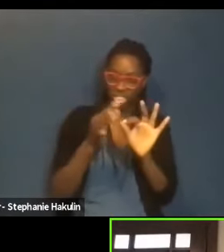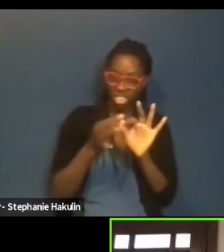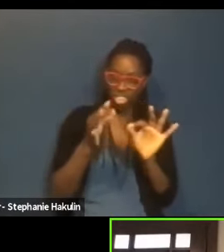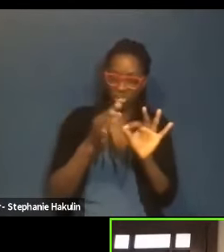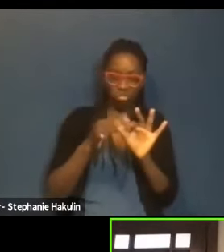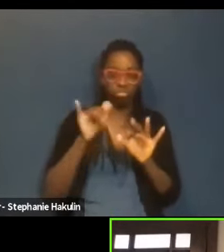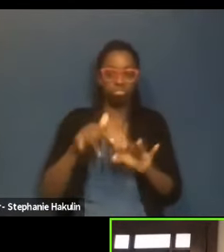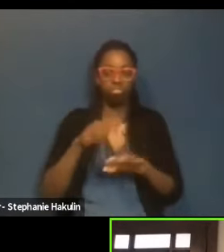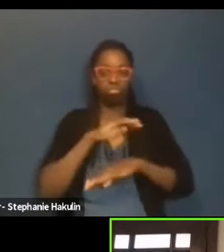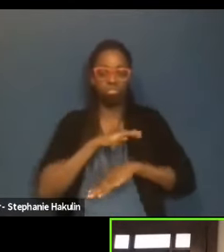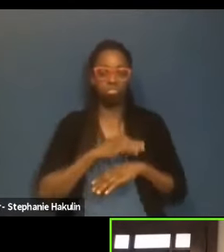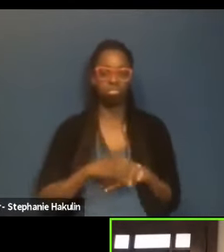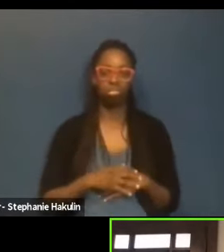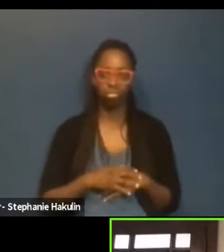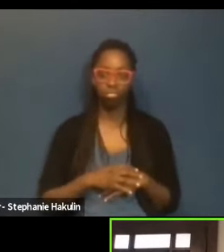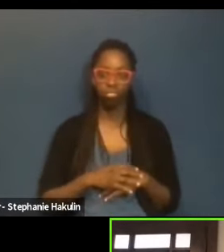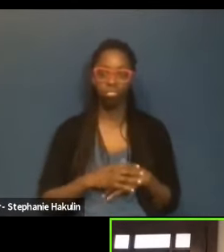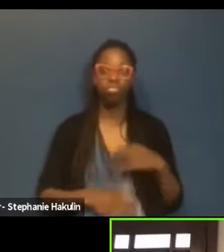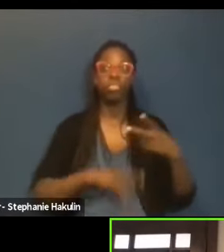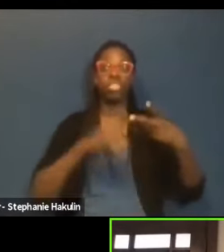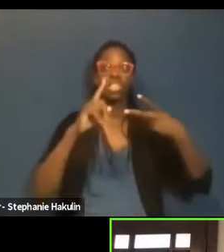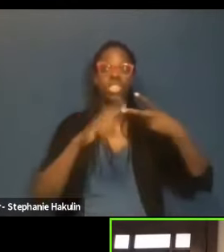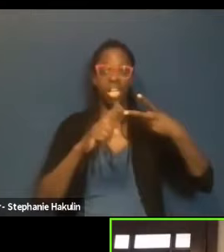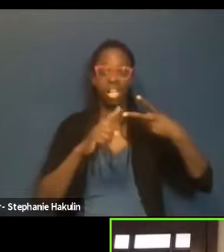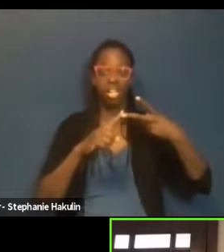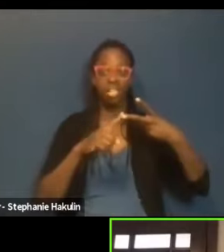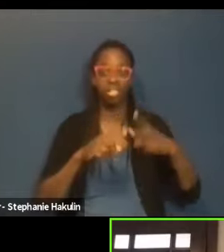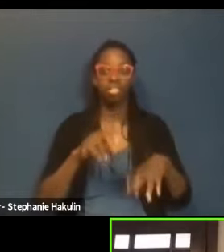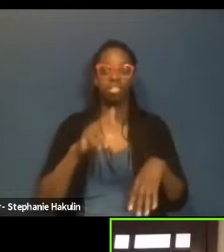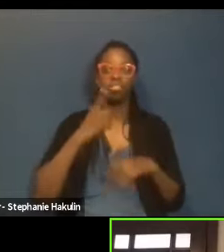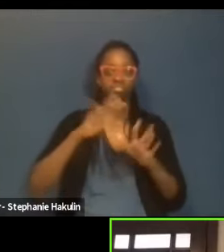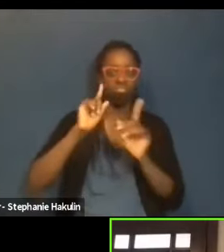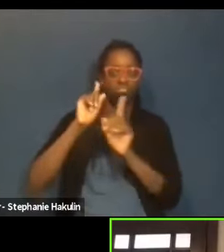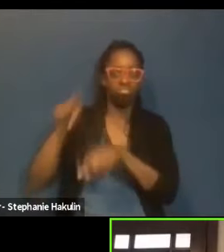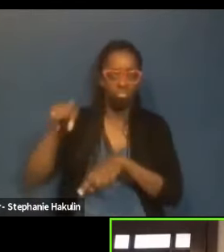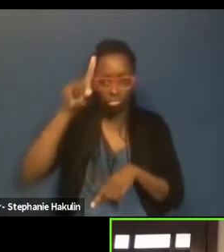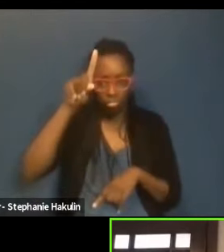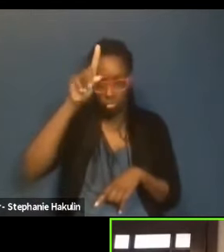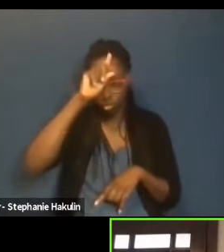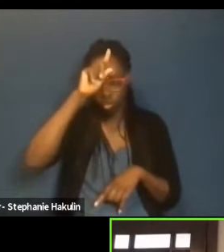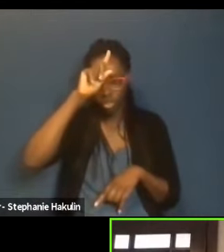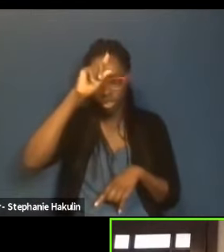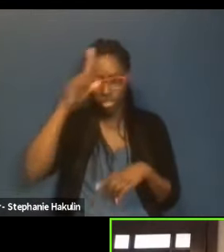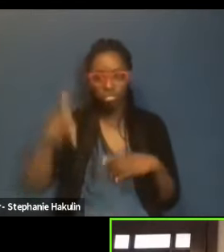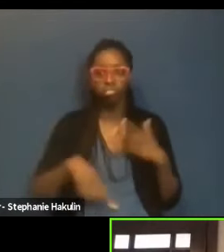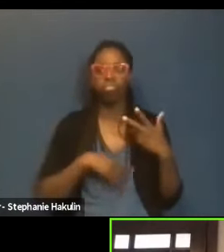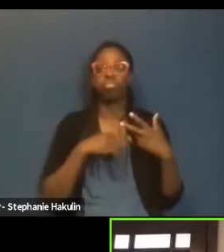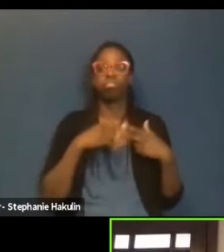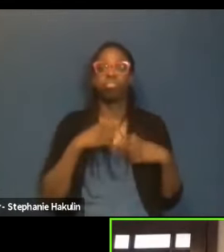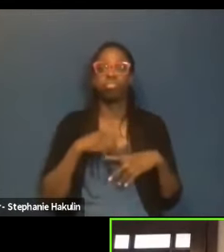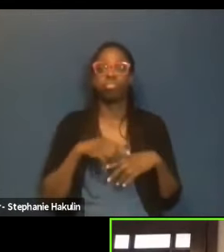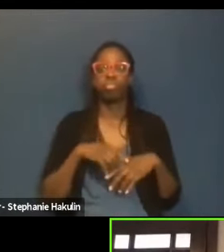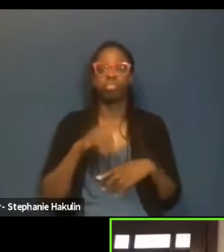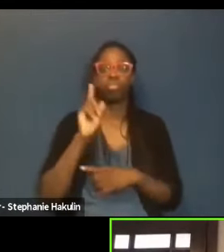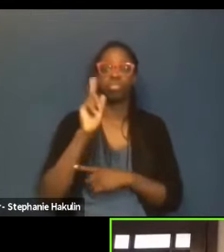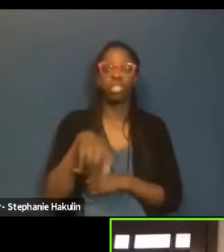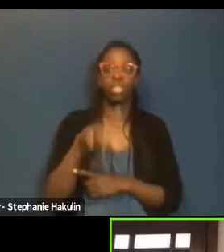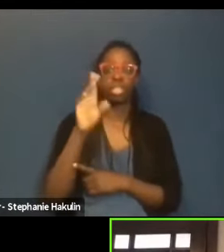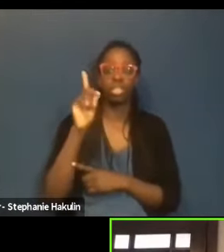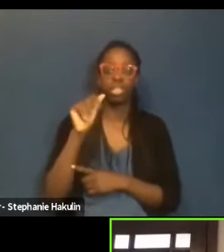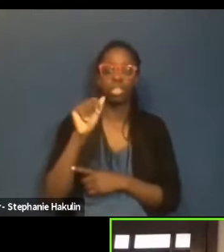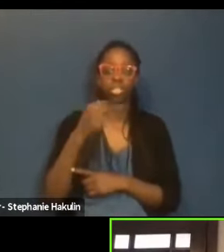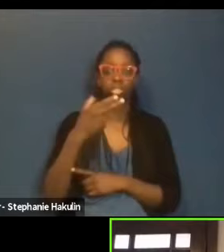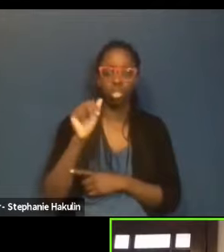I went to Germany once. We went to Dachau. It's the first of the Nazi concentration